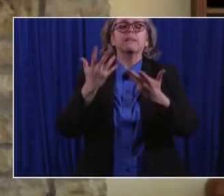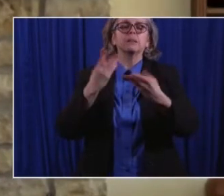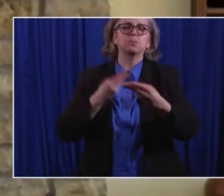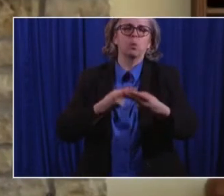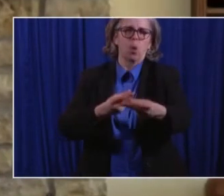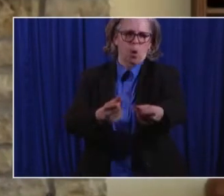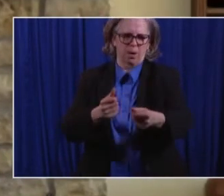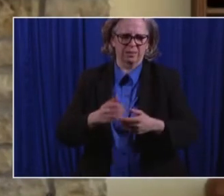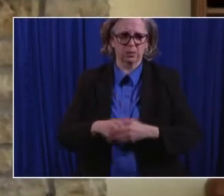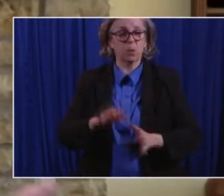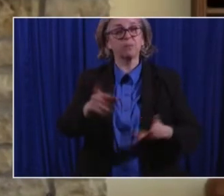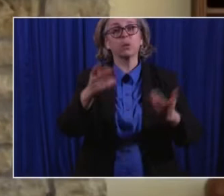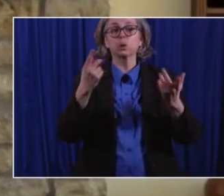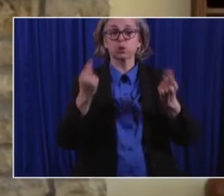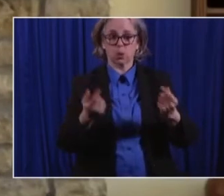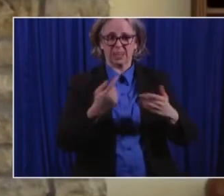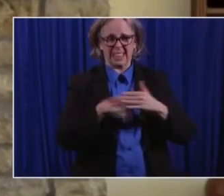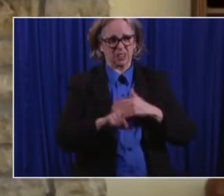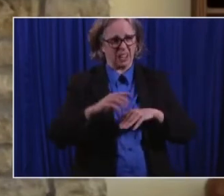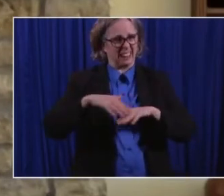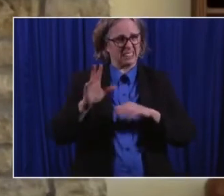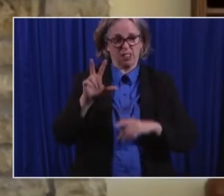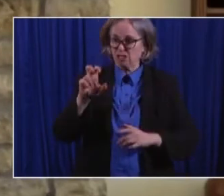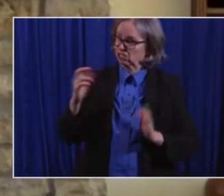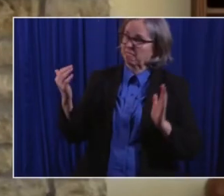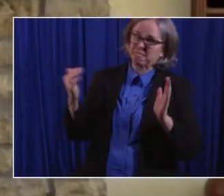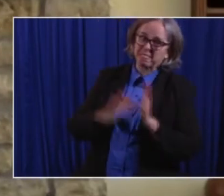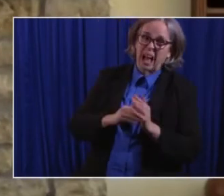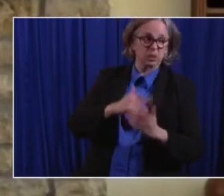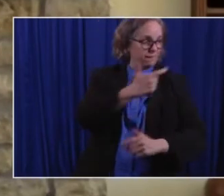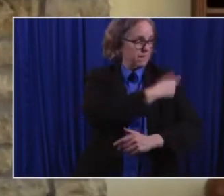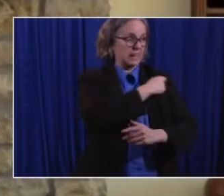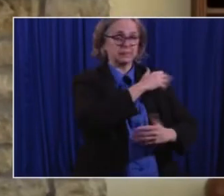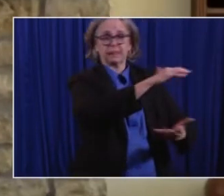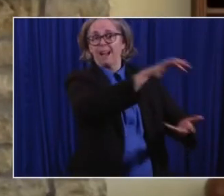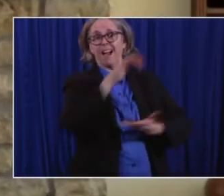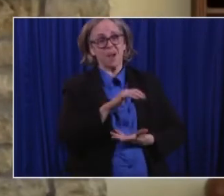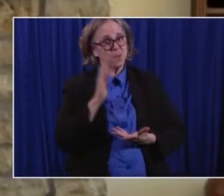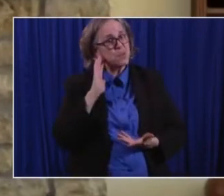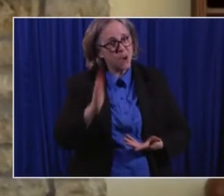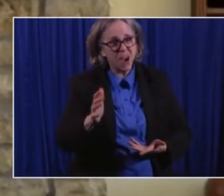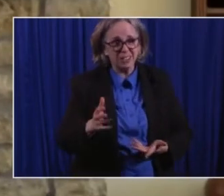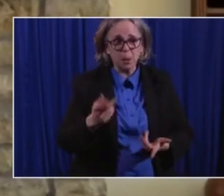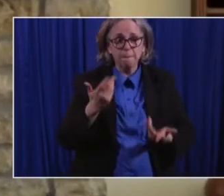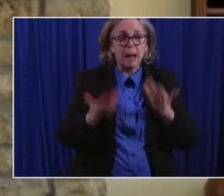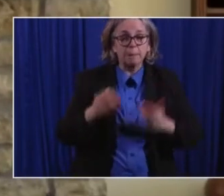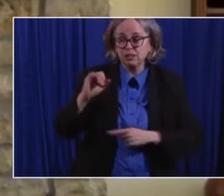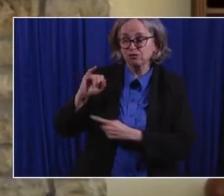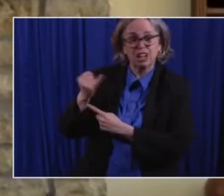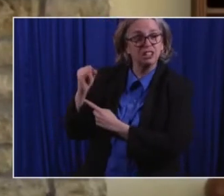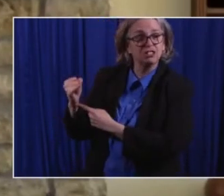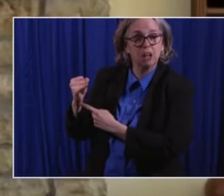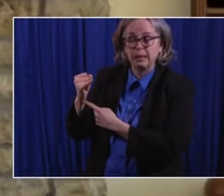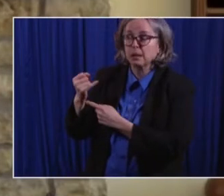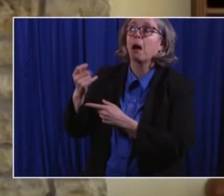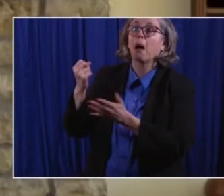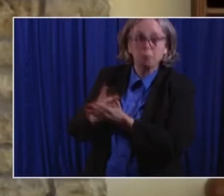week. And again, we may see that push up to 400,000 by the end of the week.